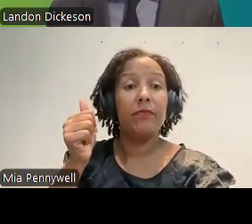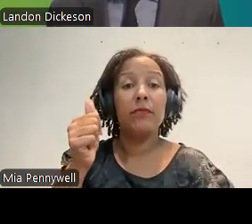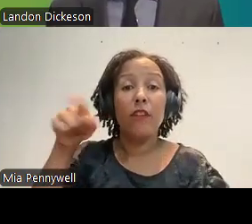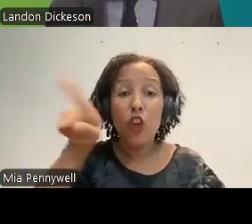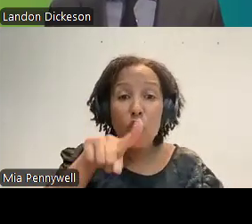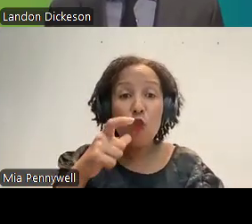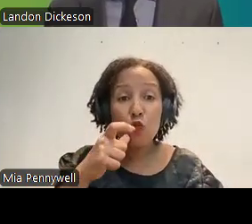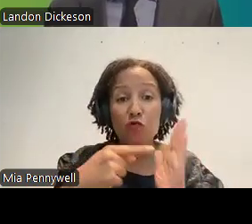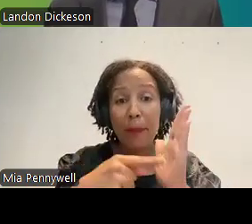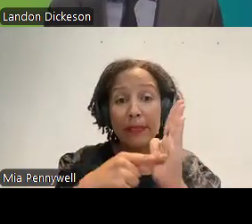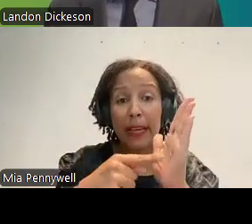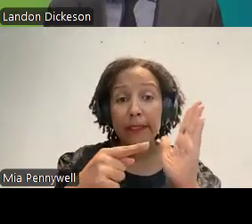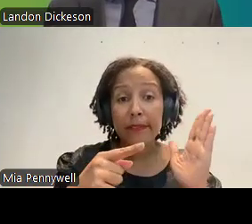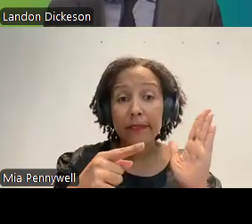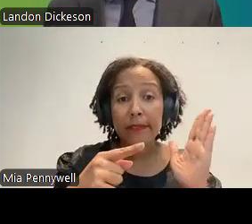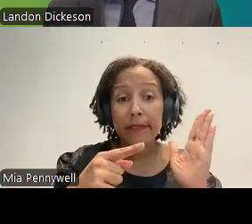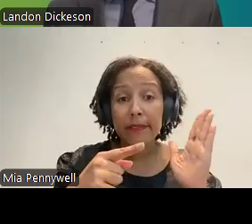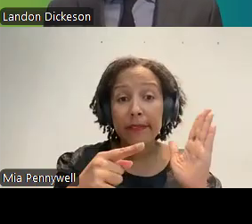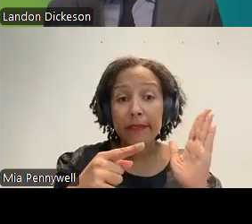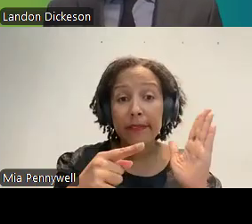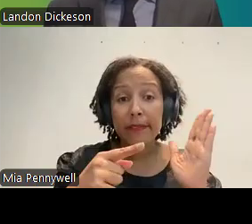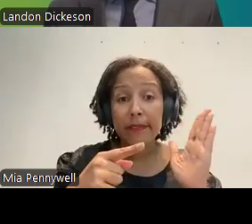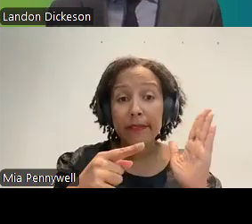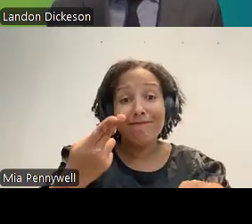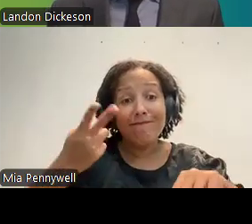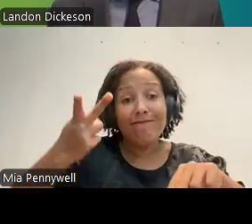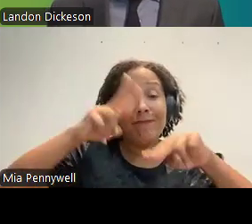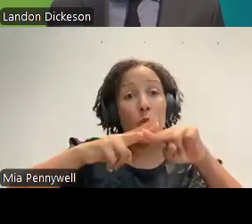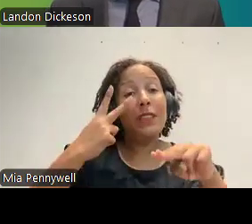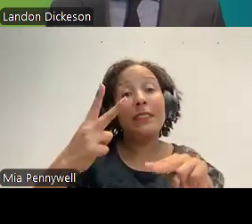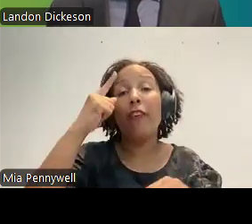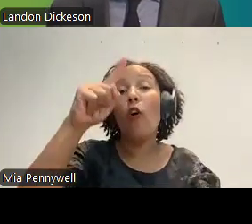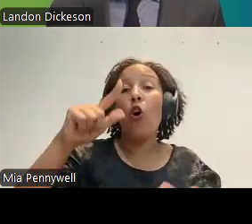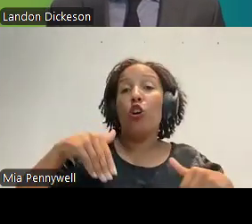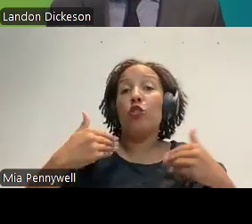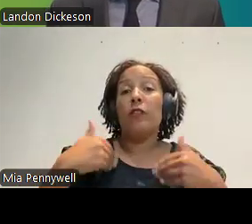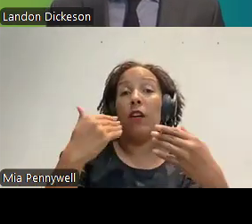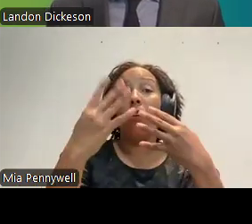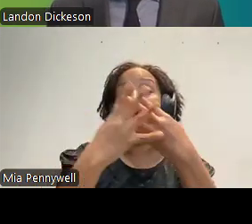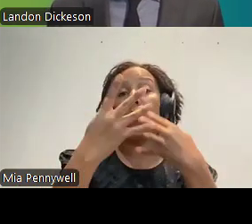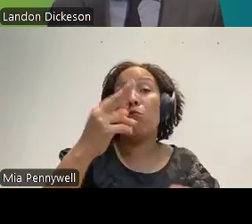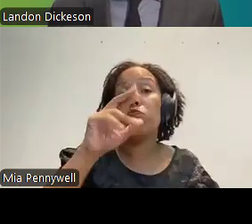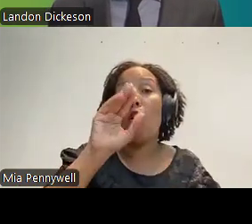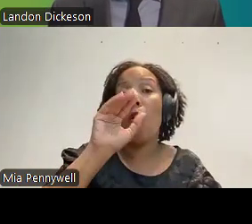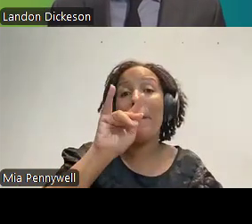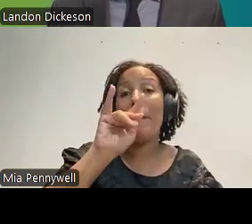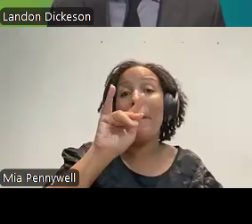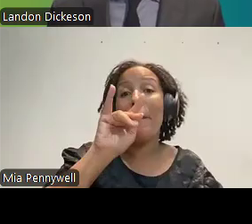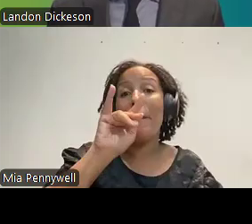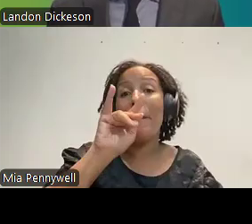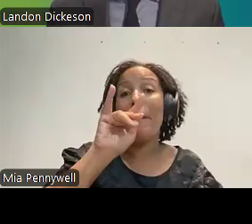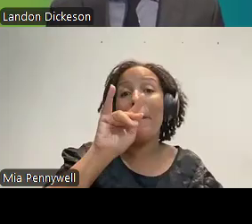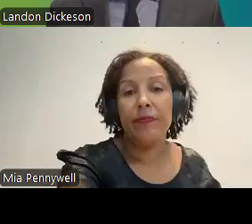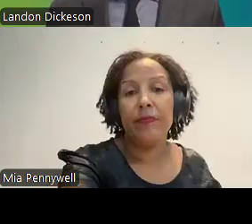concern. And we're already seeing that across juvenile probation centers. Important definitions. I always like to start with